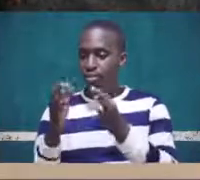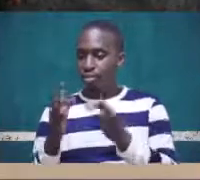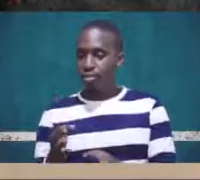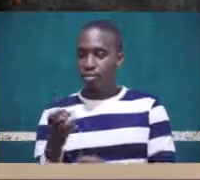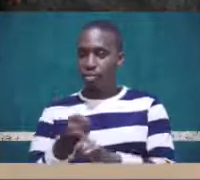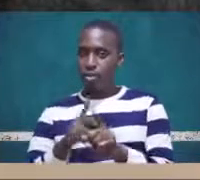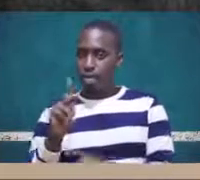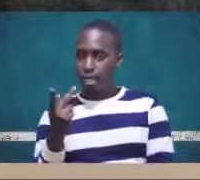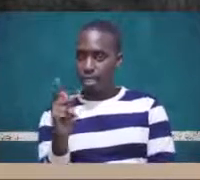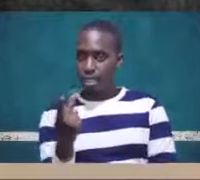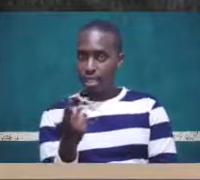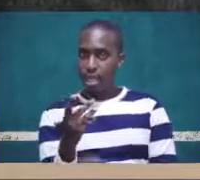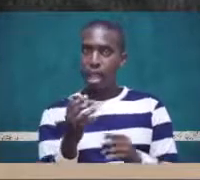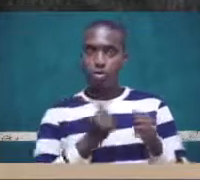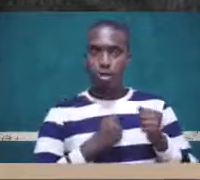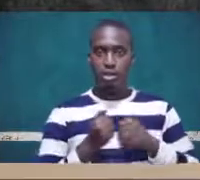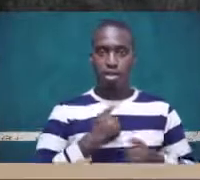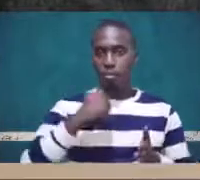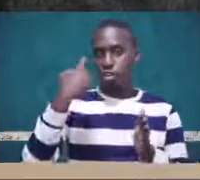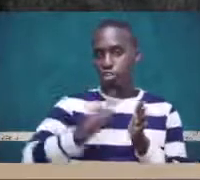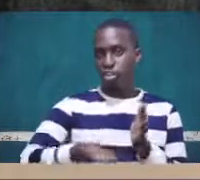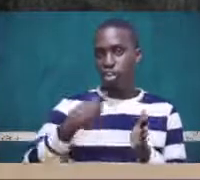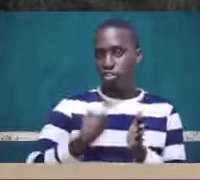Kenya, Rwanda will